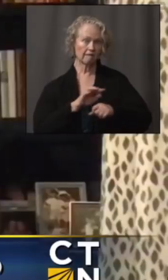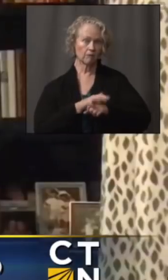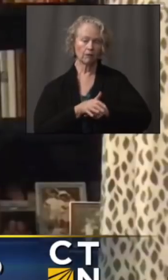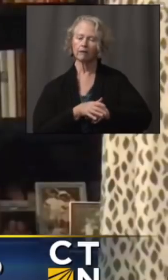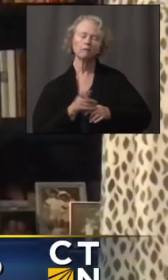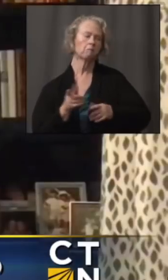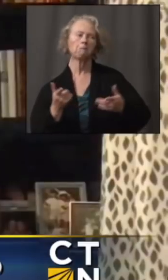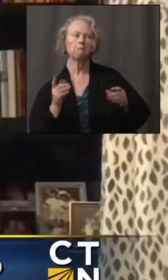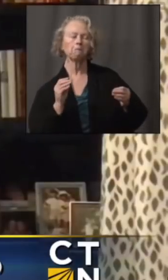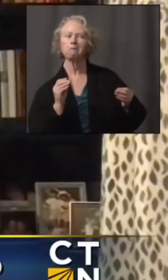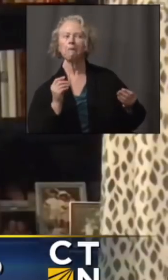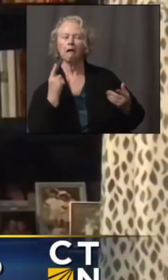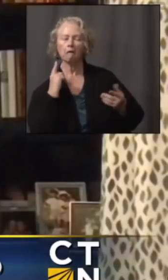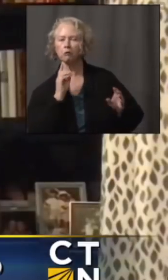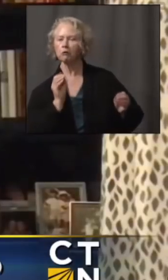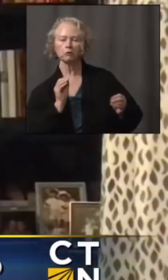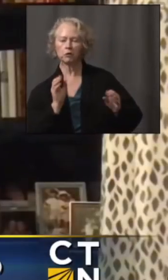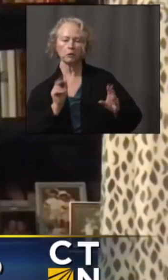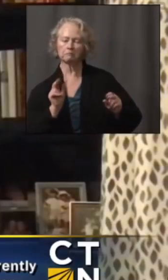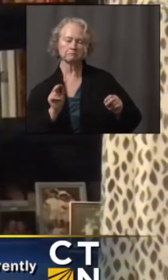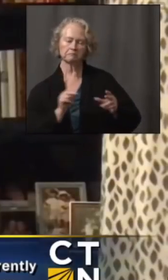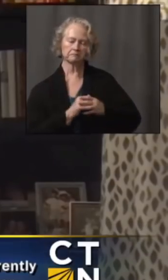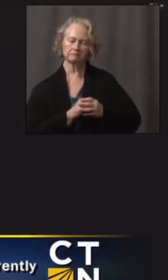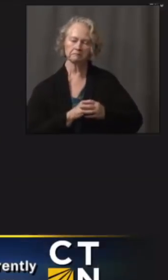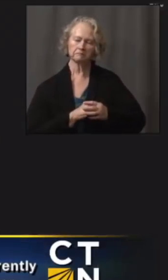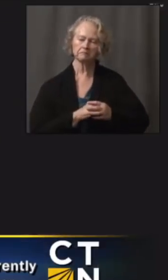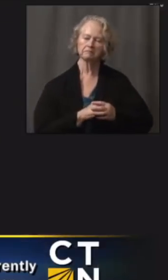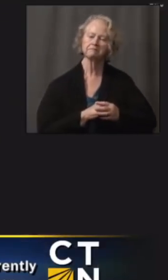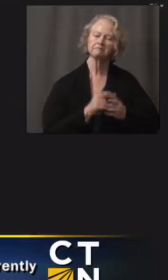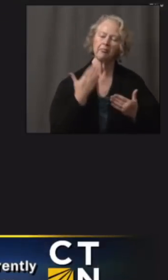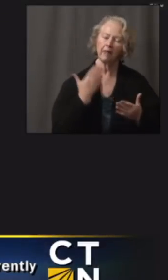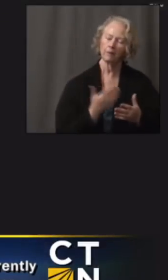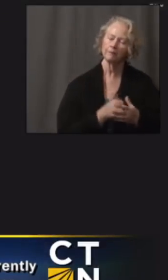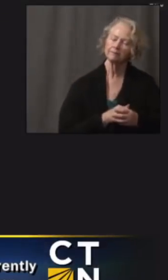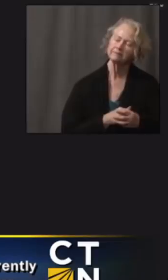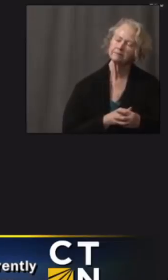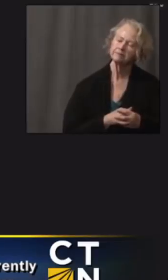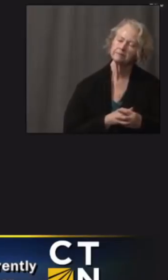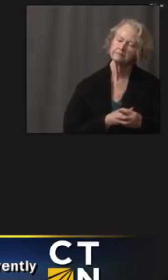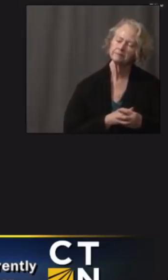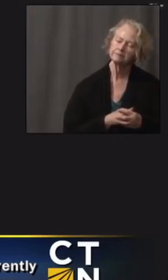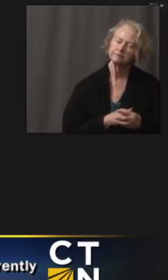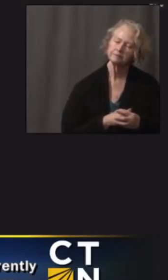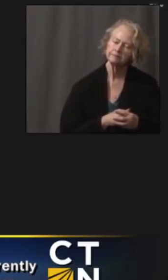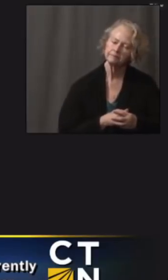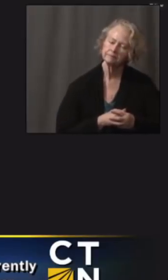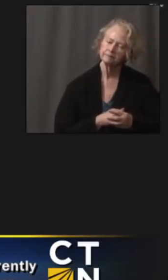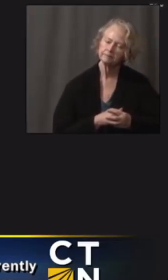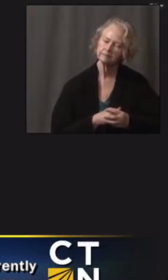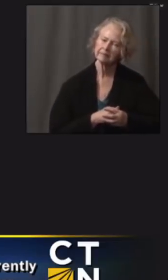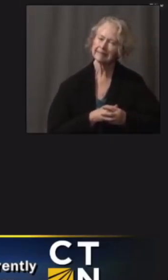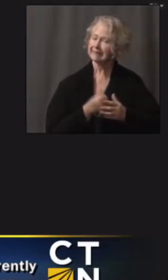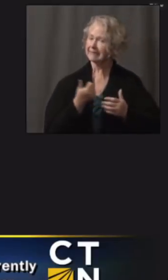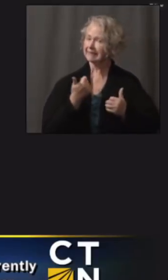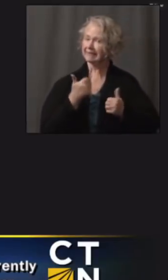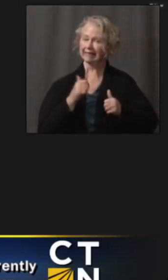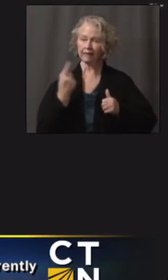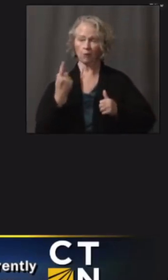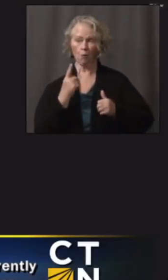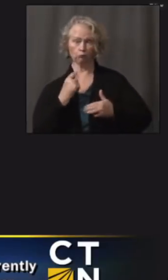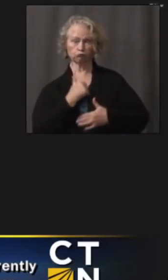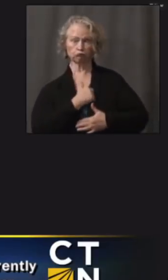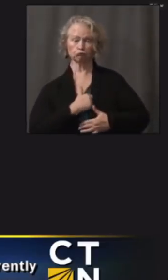of, Ken. No. Thanks. And Does anybody regret